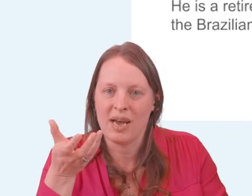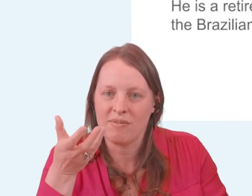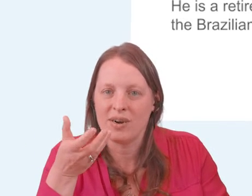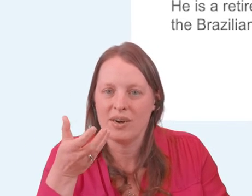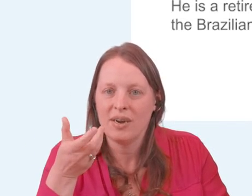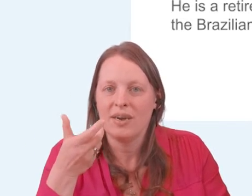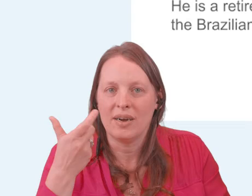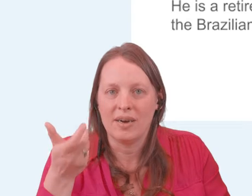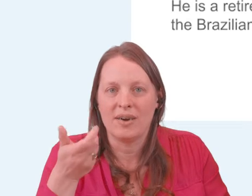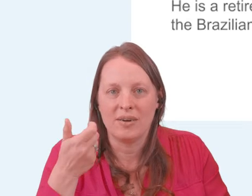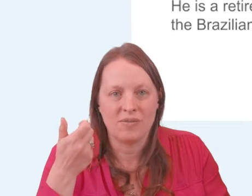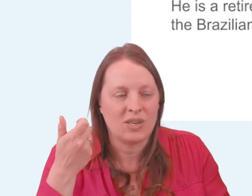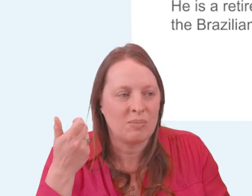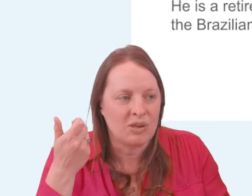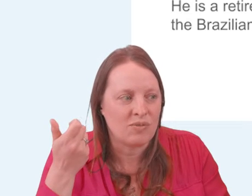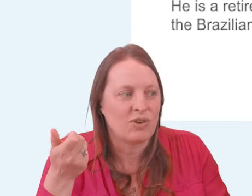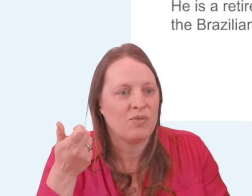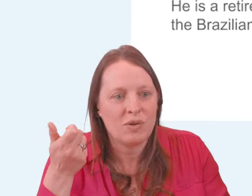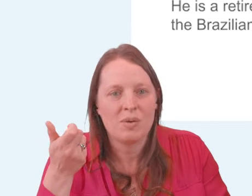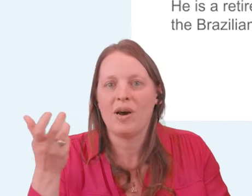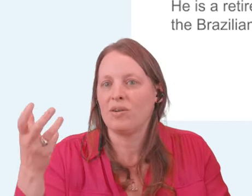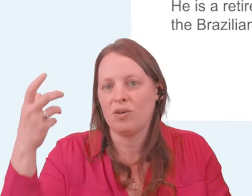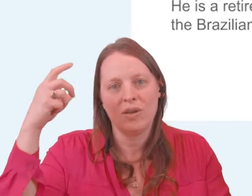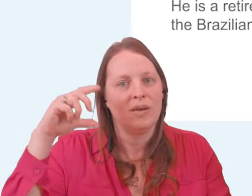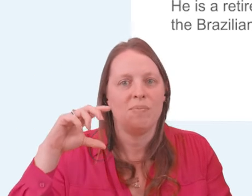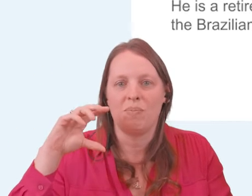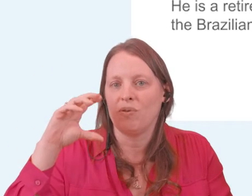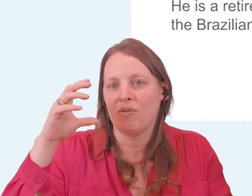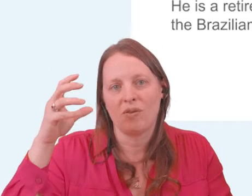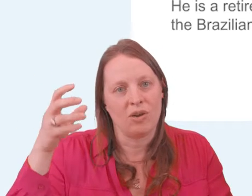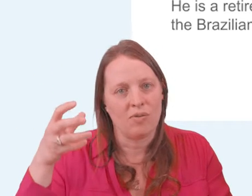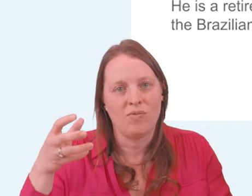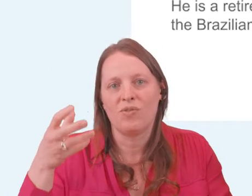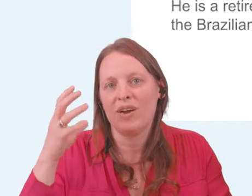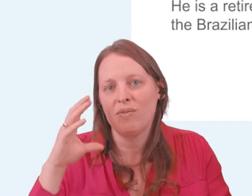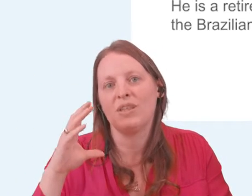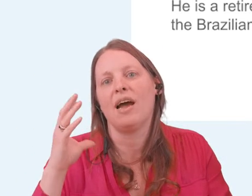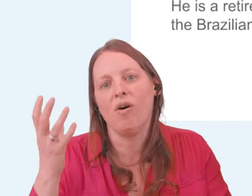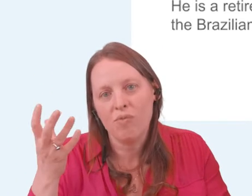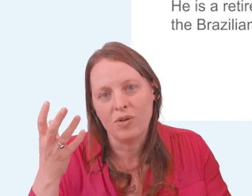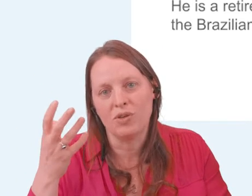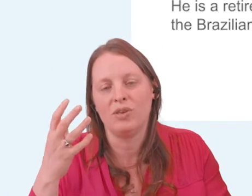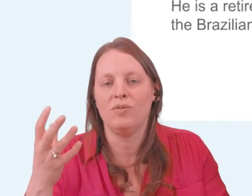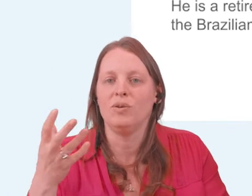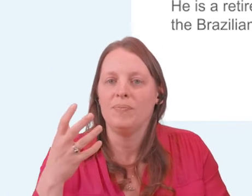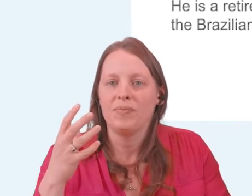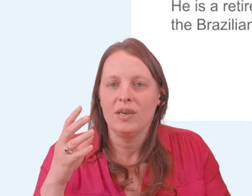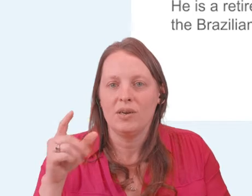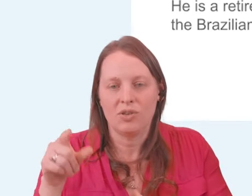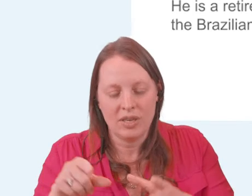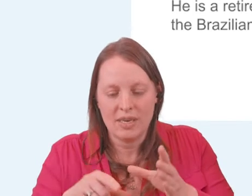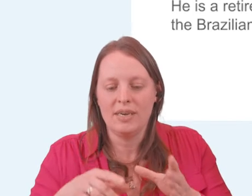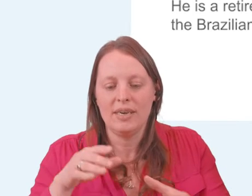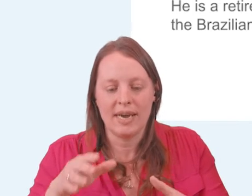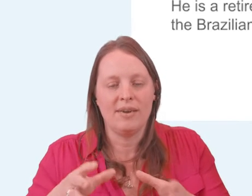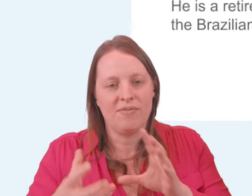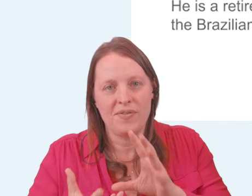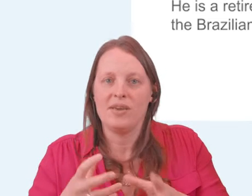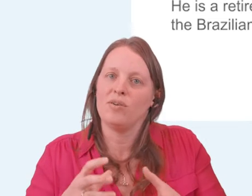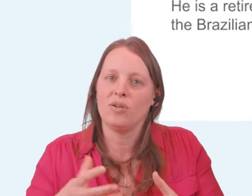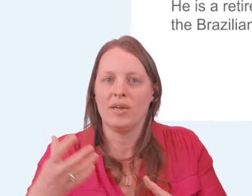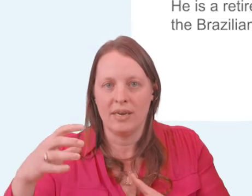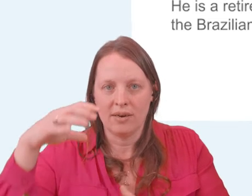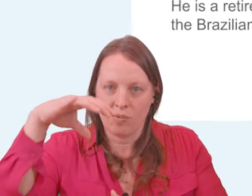we also have our vestibular first fluid model. People, find it really helpful to, see